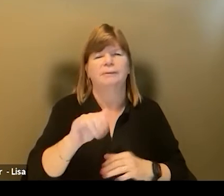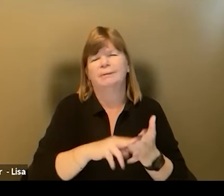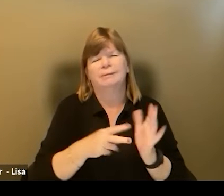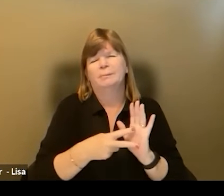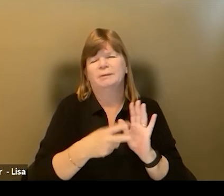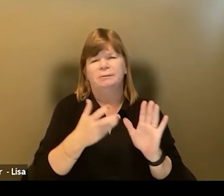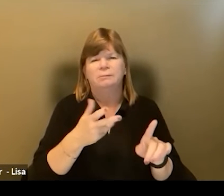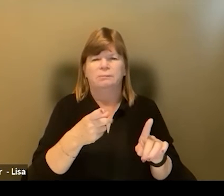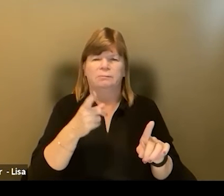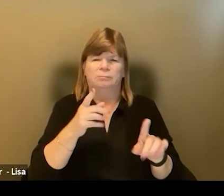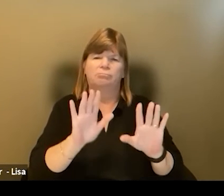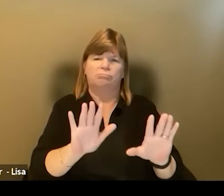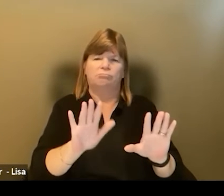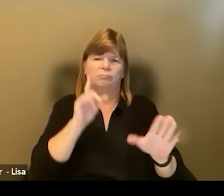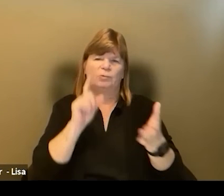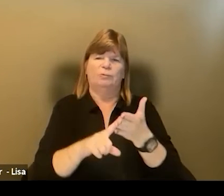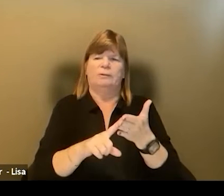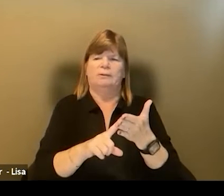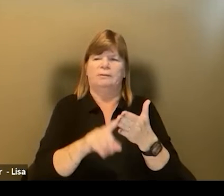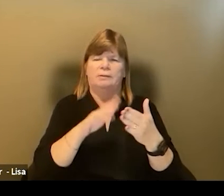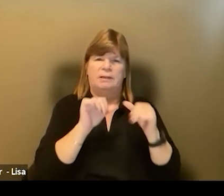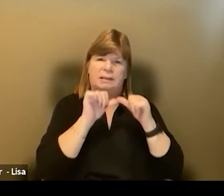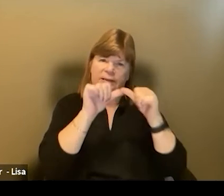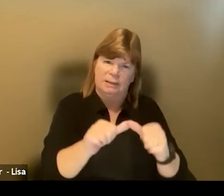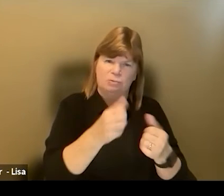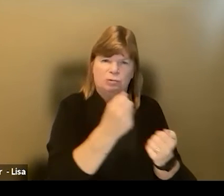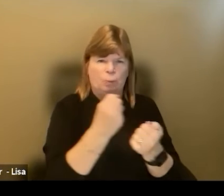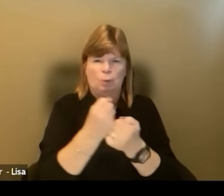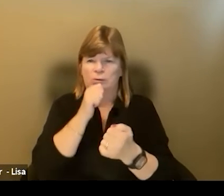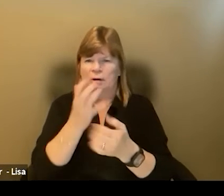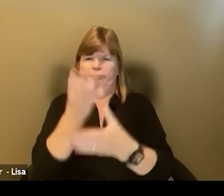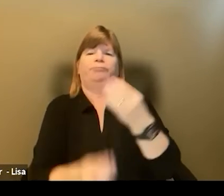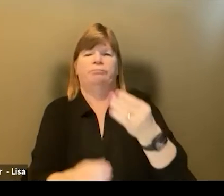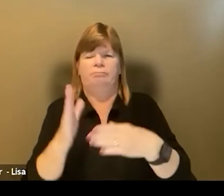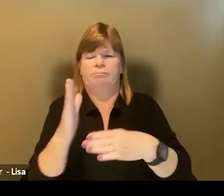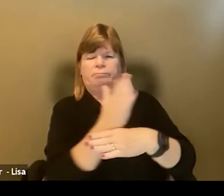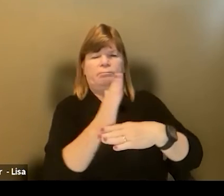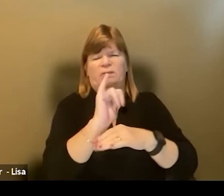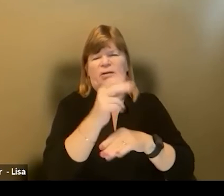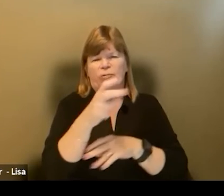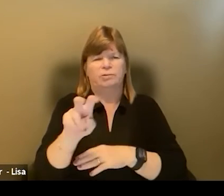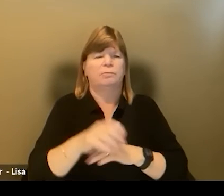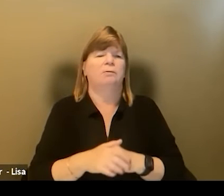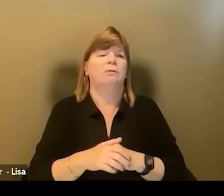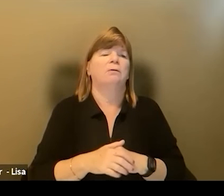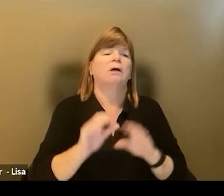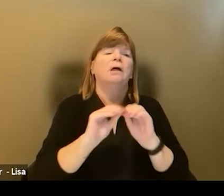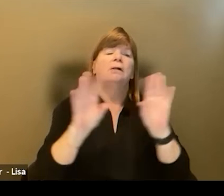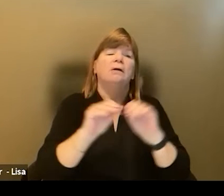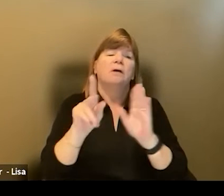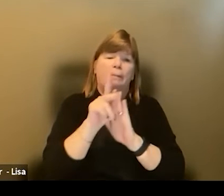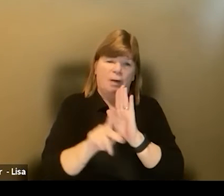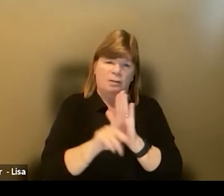just to assist in recognition of the continuity of supports in that transition period. It clarifies the